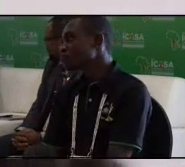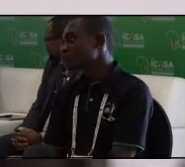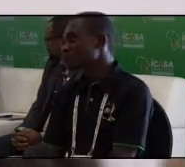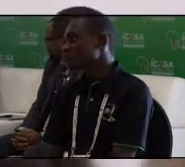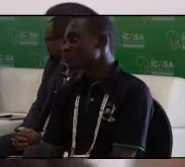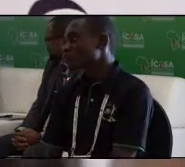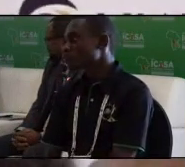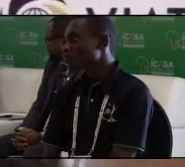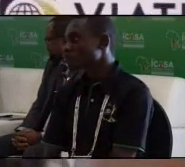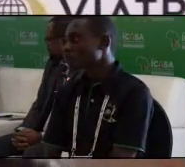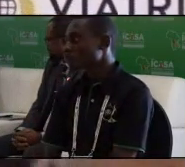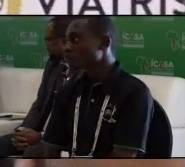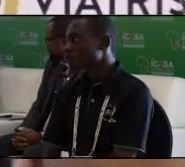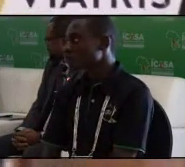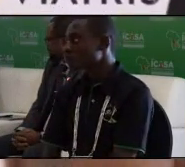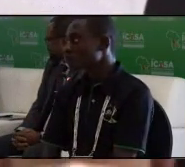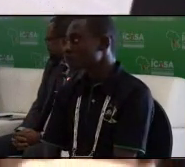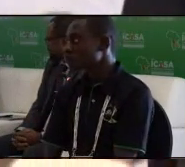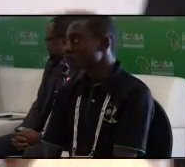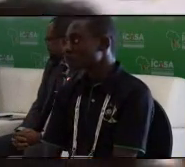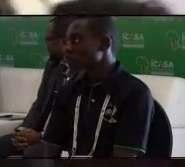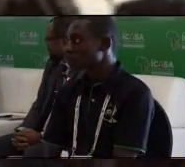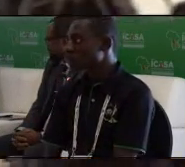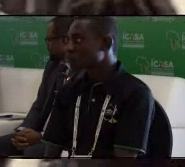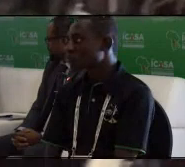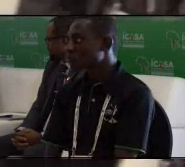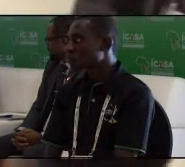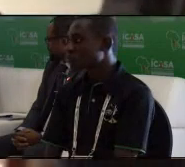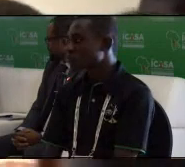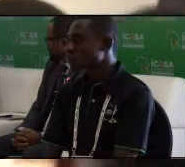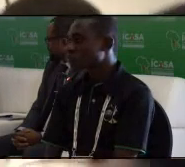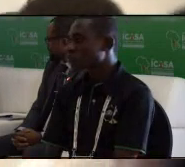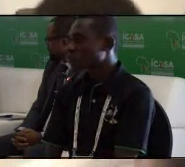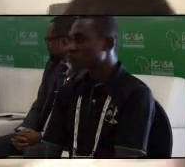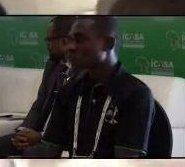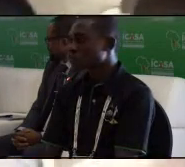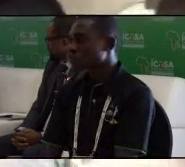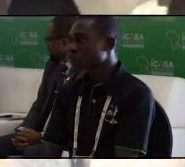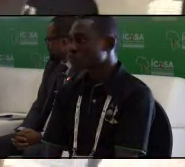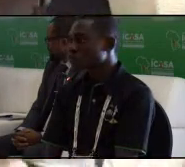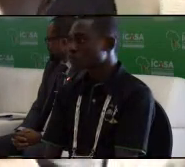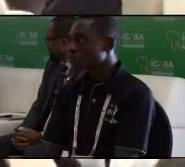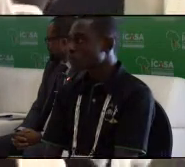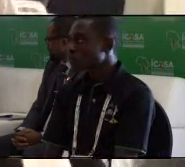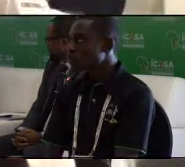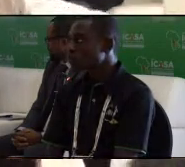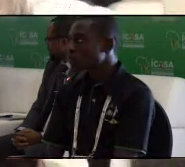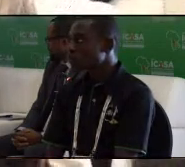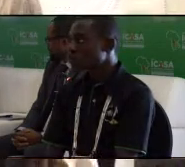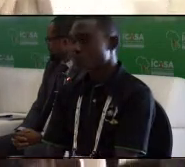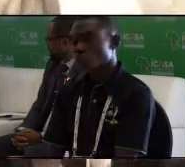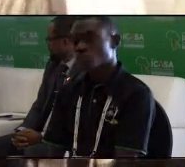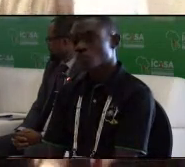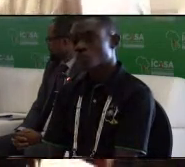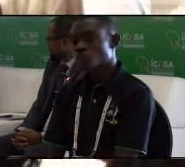Thank you very much for these perspectives. I have just one perhaps follow-on question, and then I would like to open it up